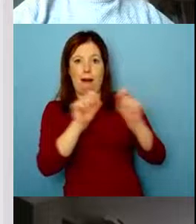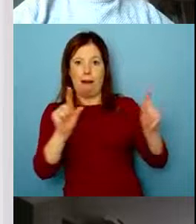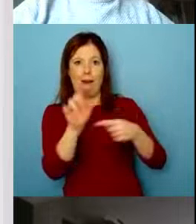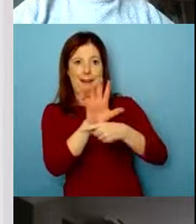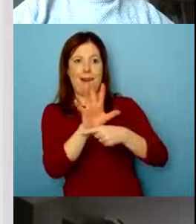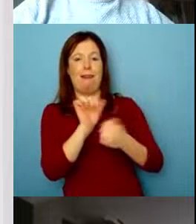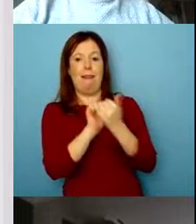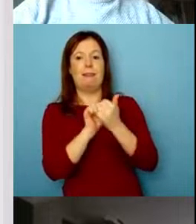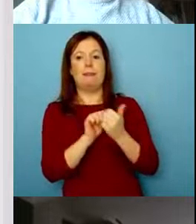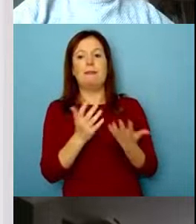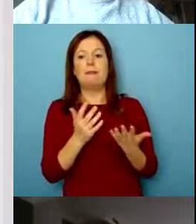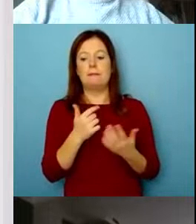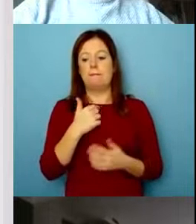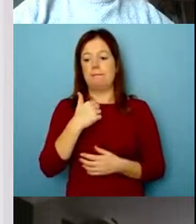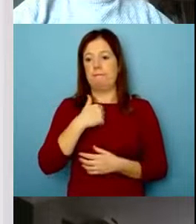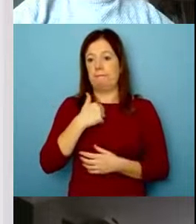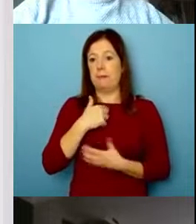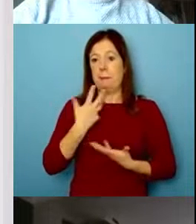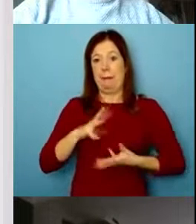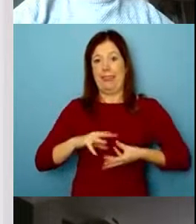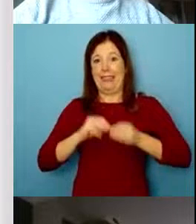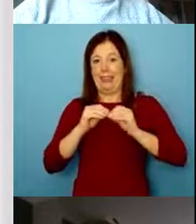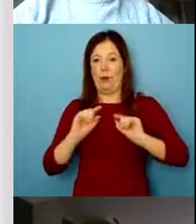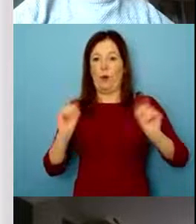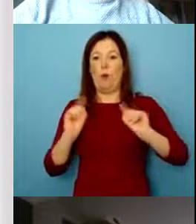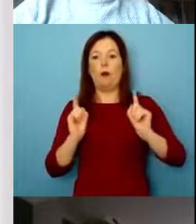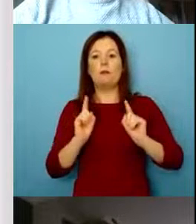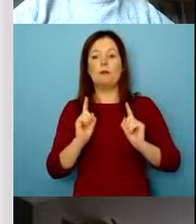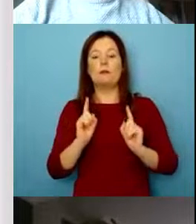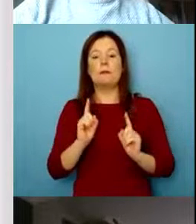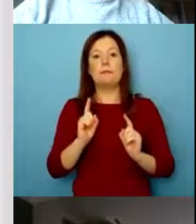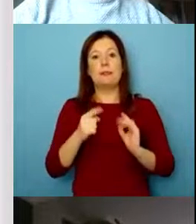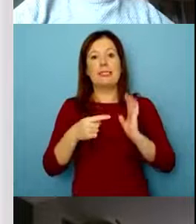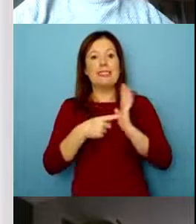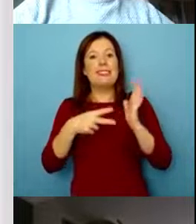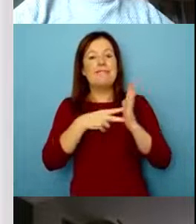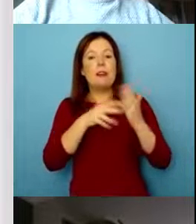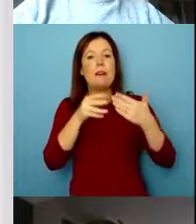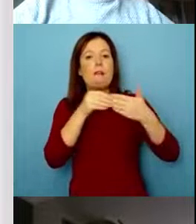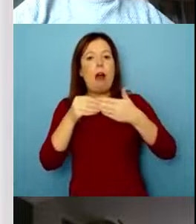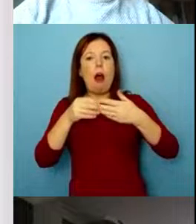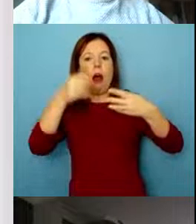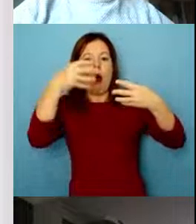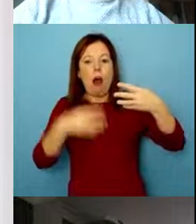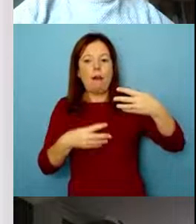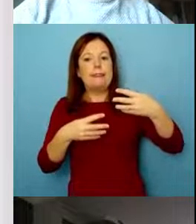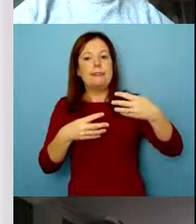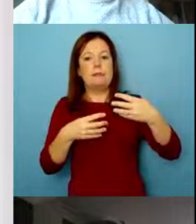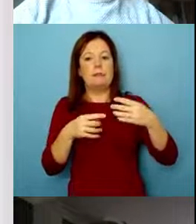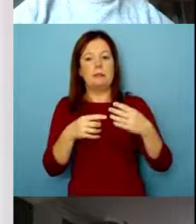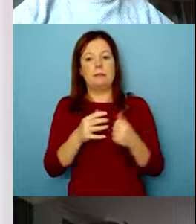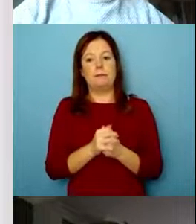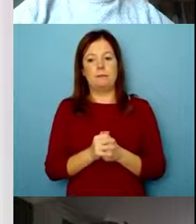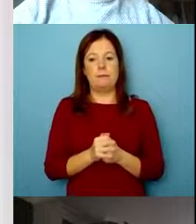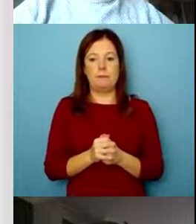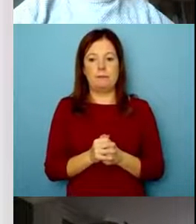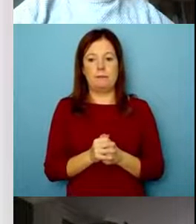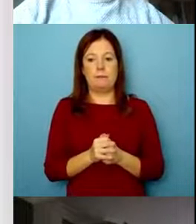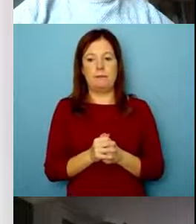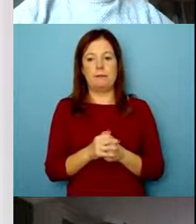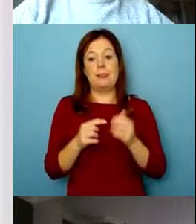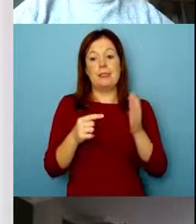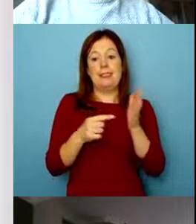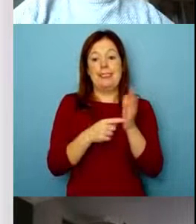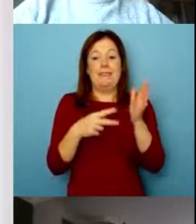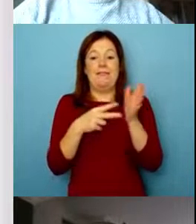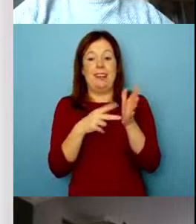Digital UK has created an accessible TV guide, which is a TV app. And this TV